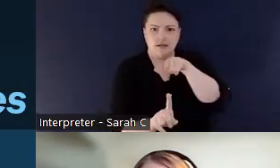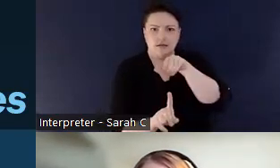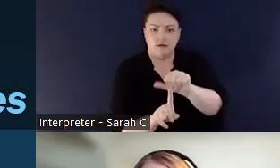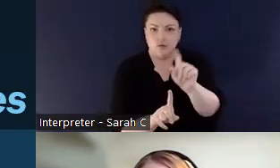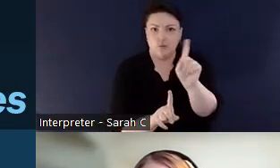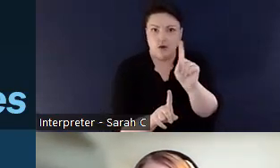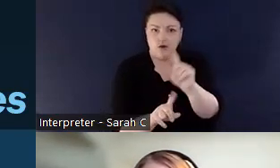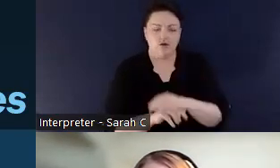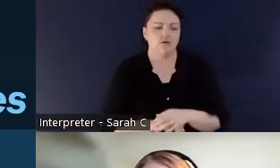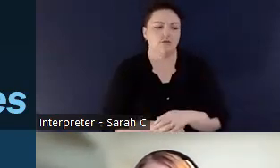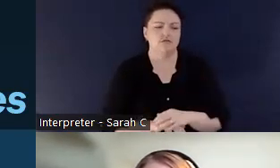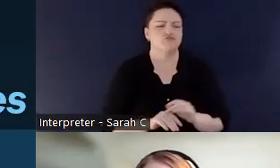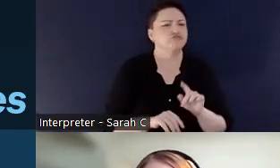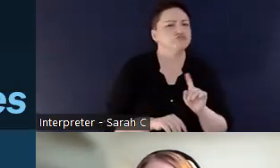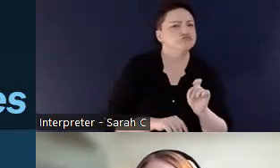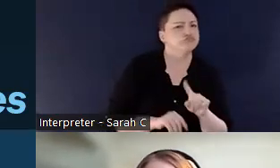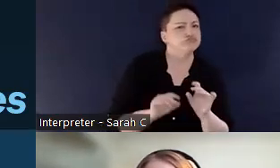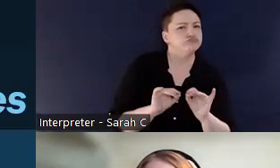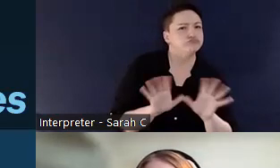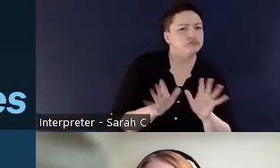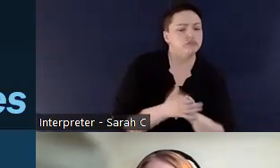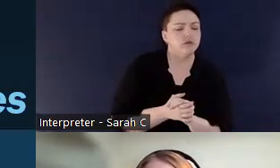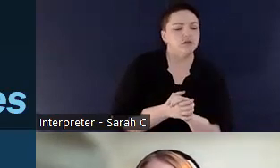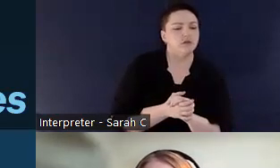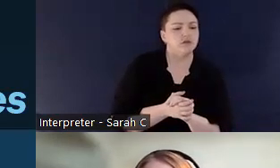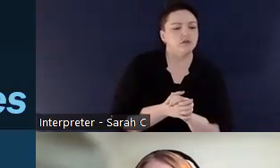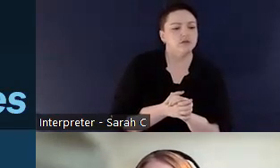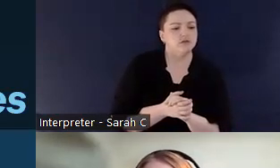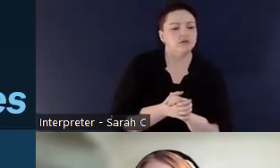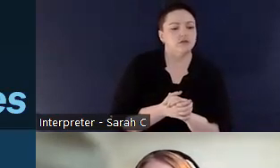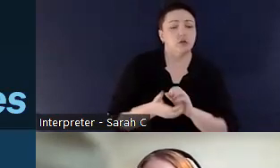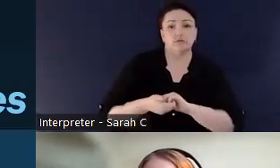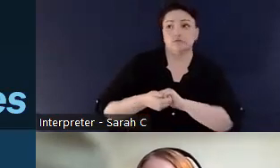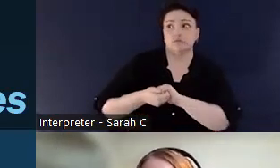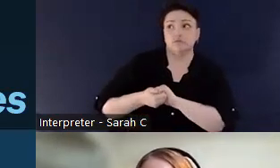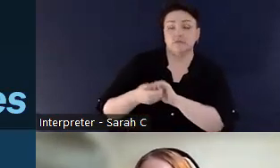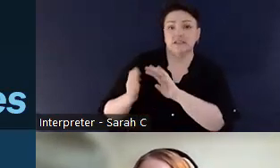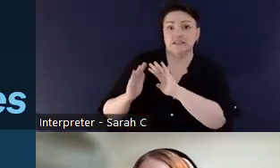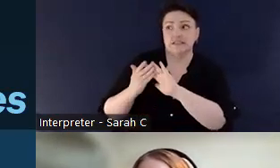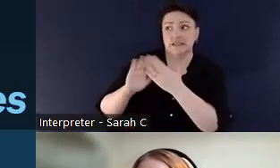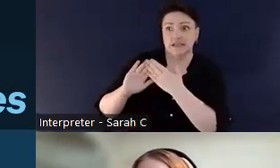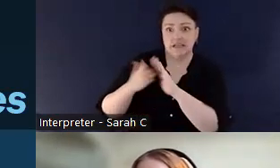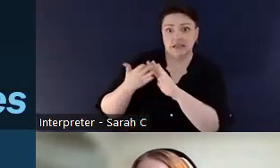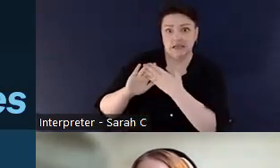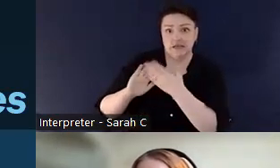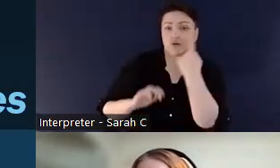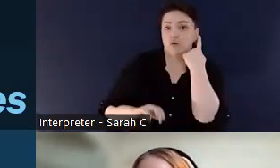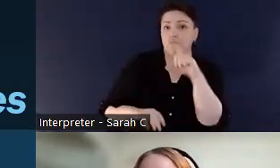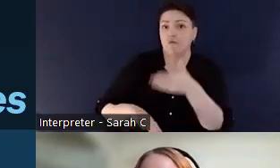she's thinking in regards to working with the city to fund maintenance of better sidewalks in their area.